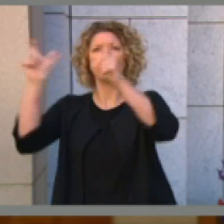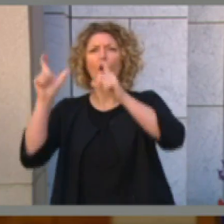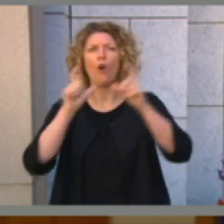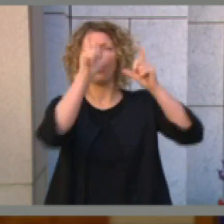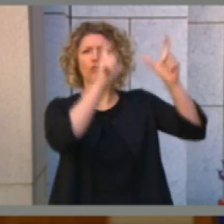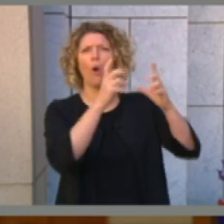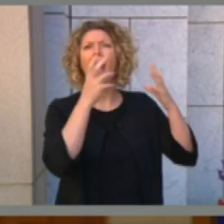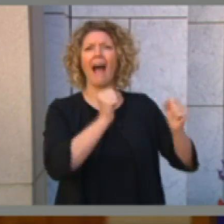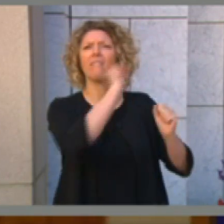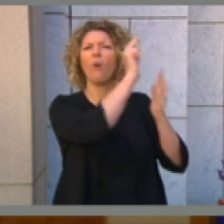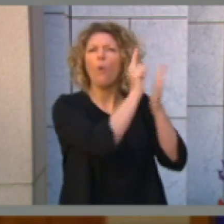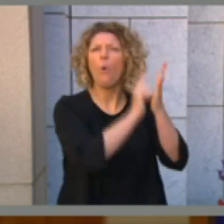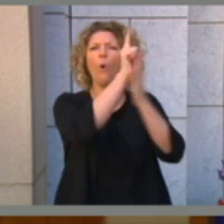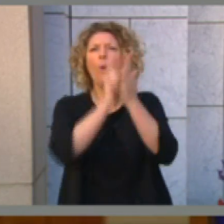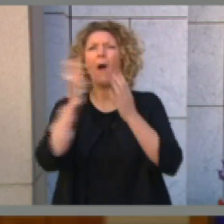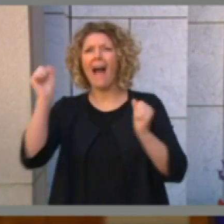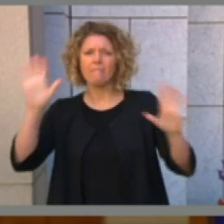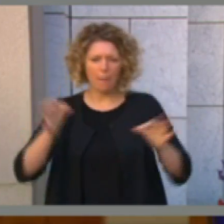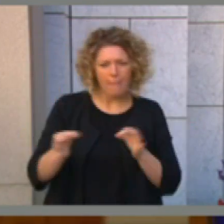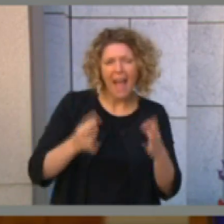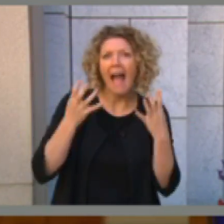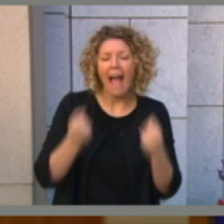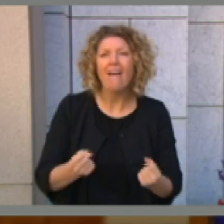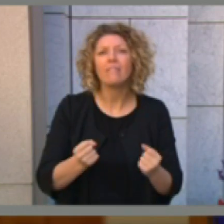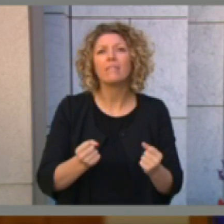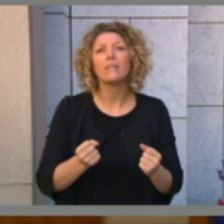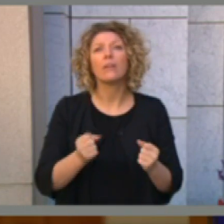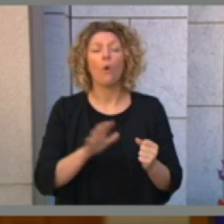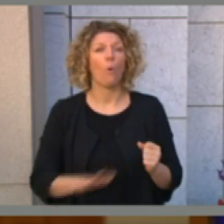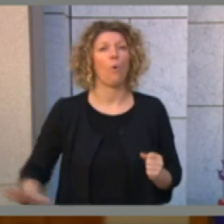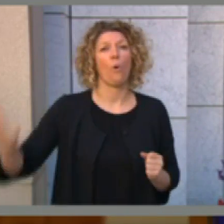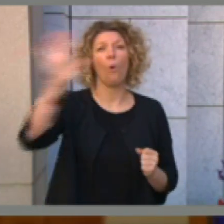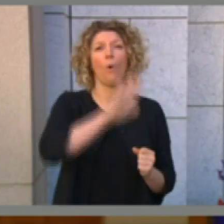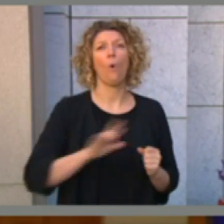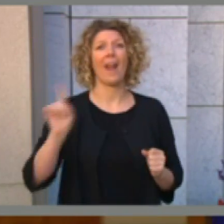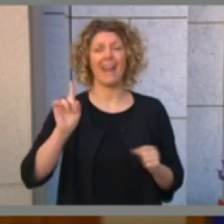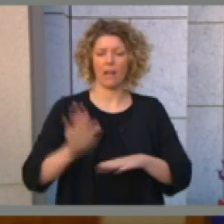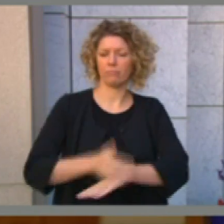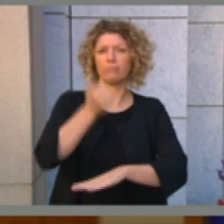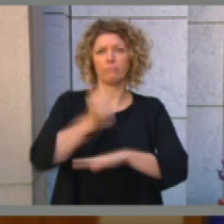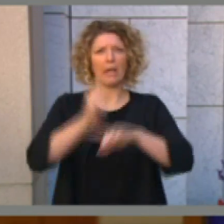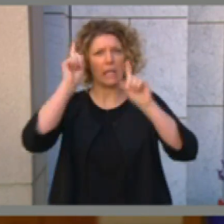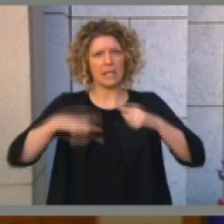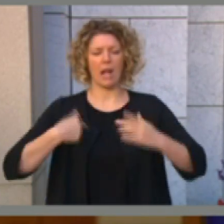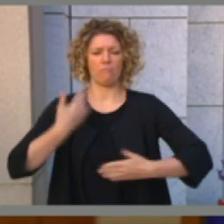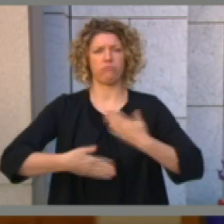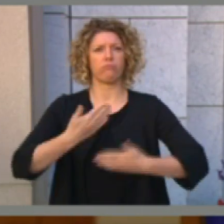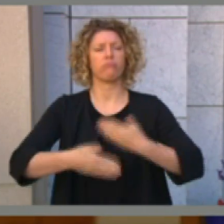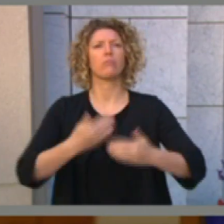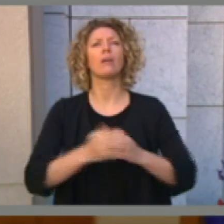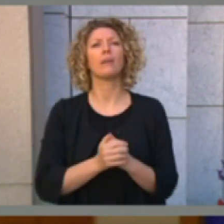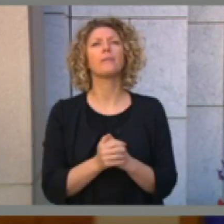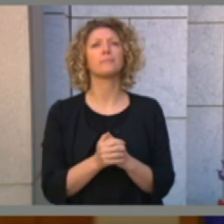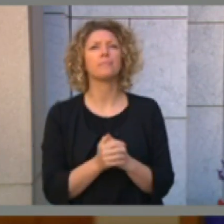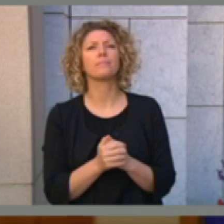health legislation to put similar arrangements in place. All of those arrangements are now in place in the states and territories, and we have rounded